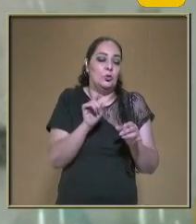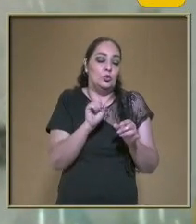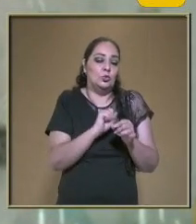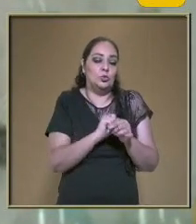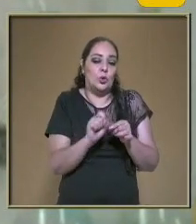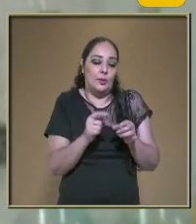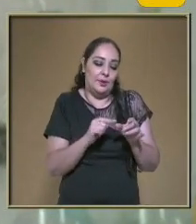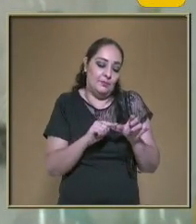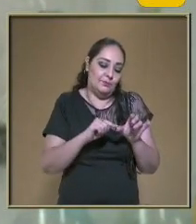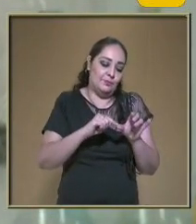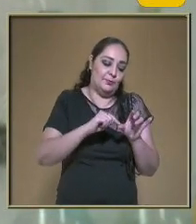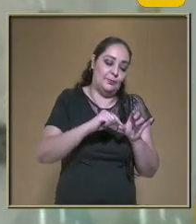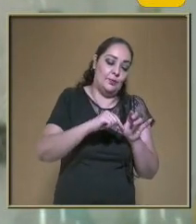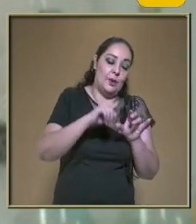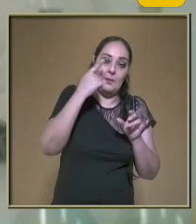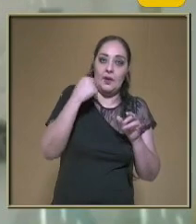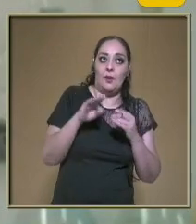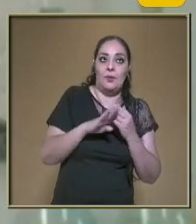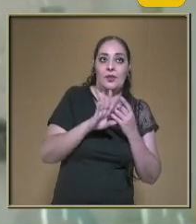way.